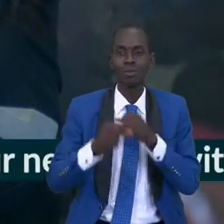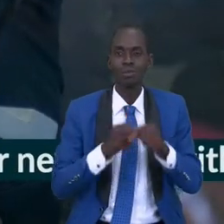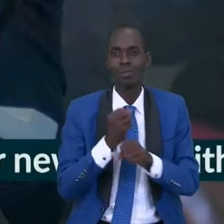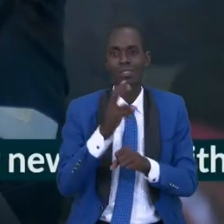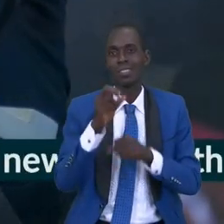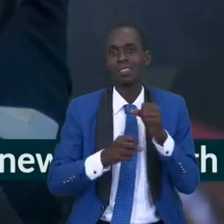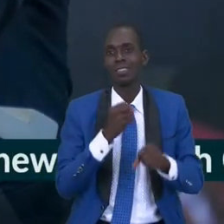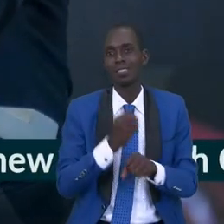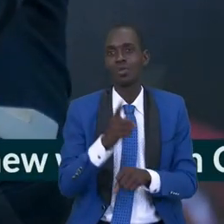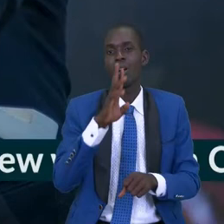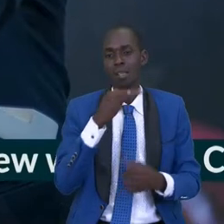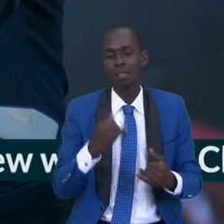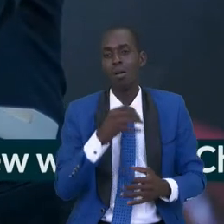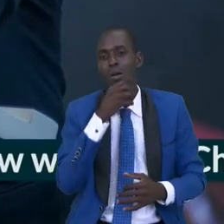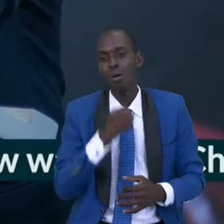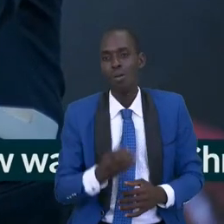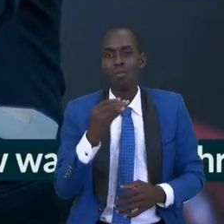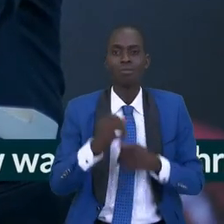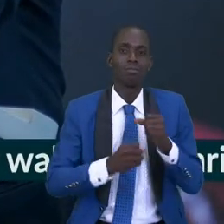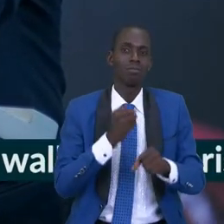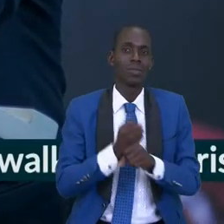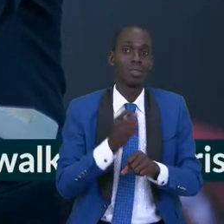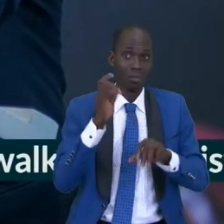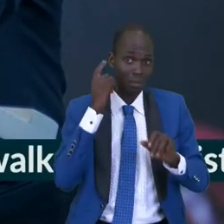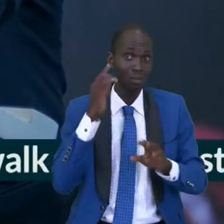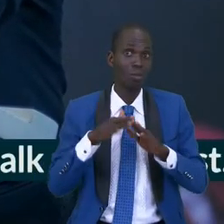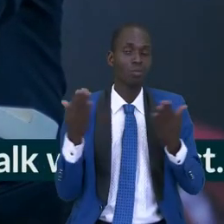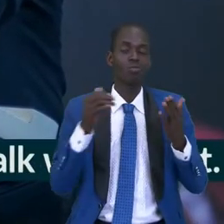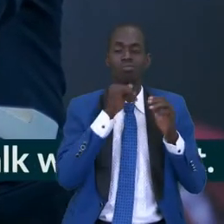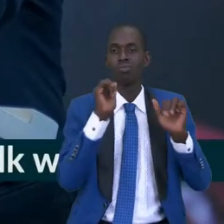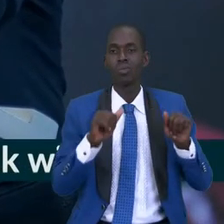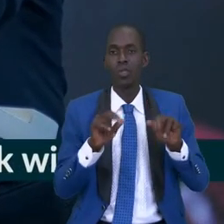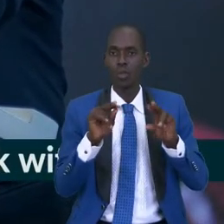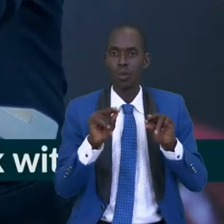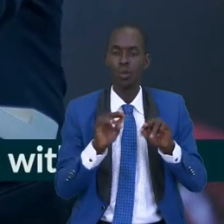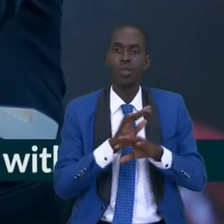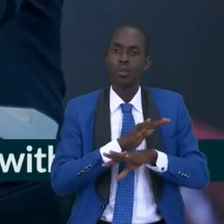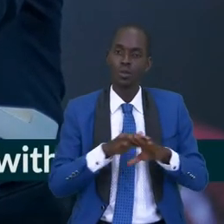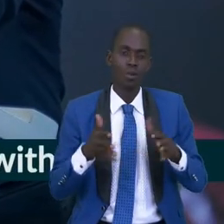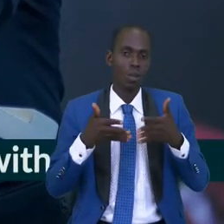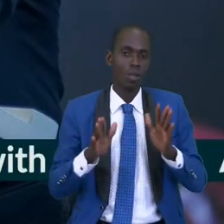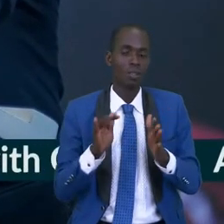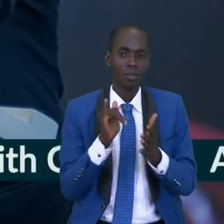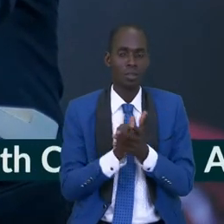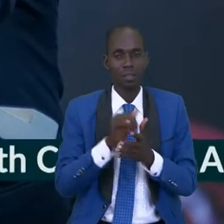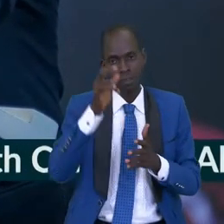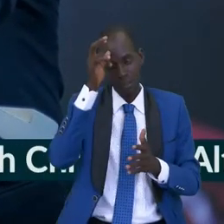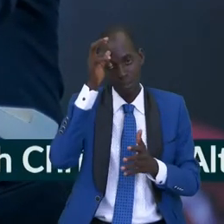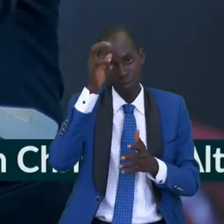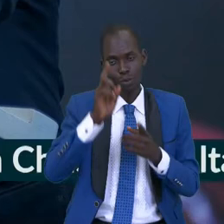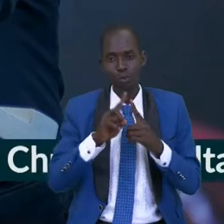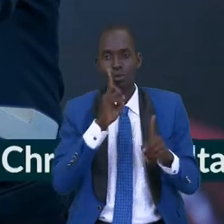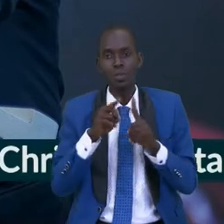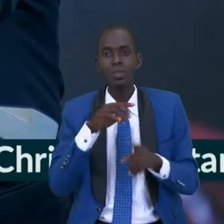For those who cannot feel it on their own, a counselor should assist them to feel it.